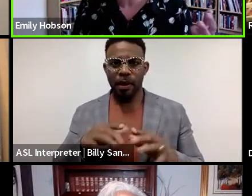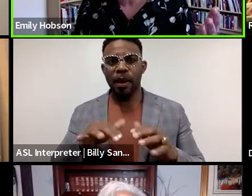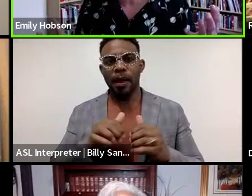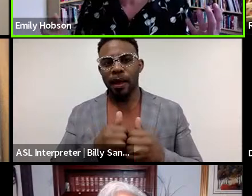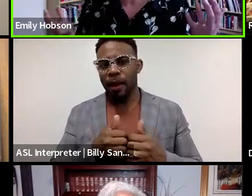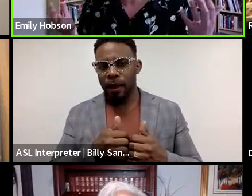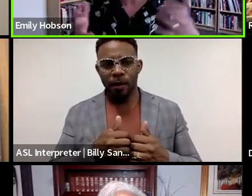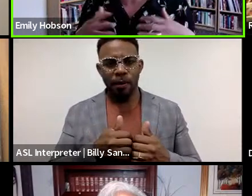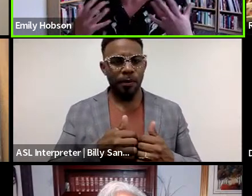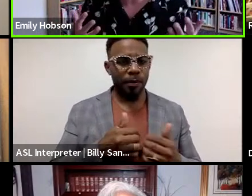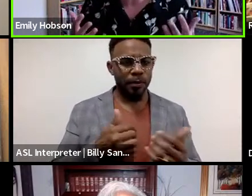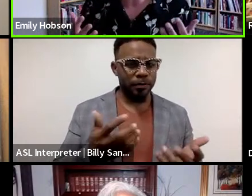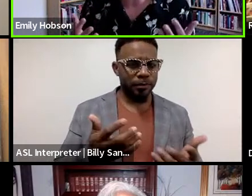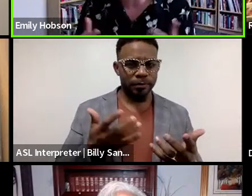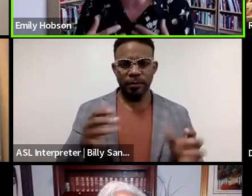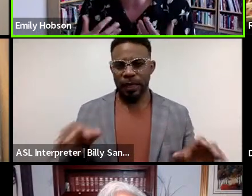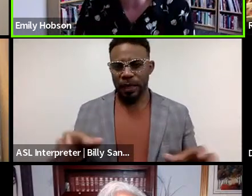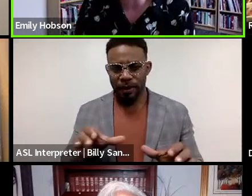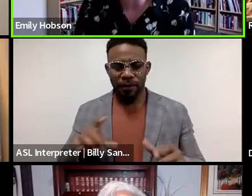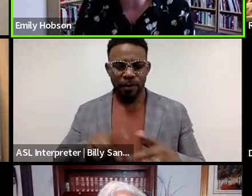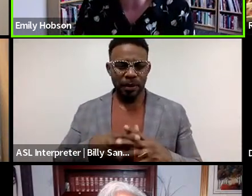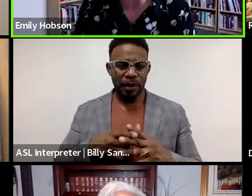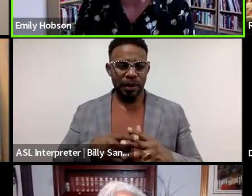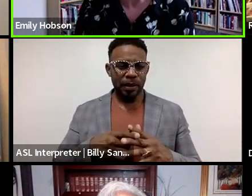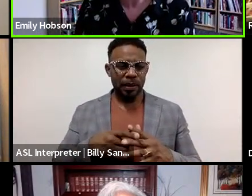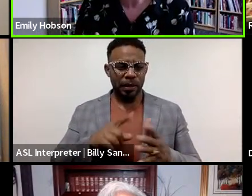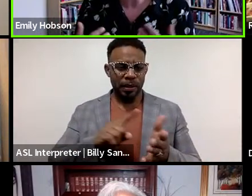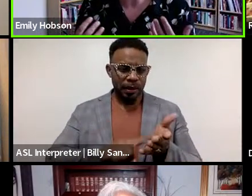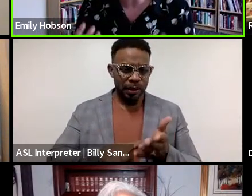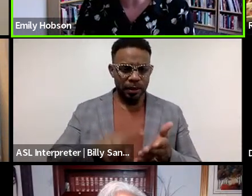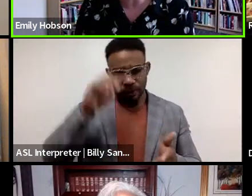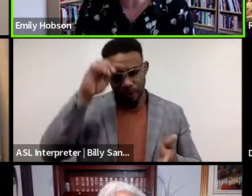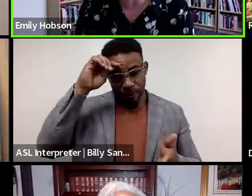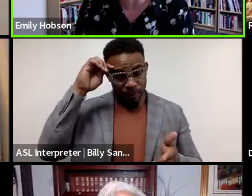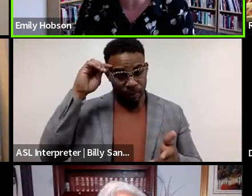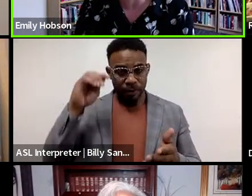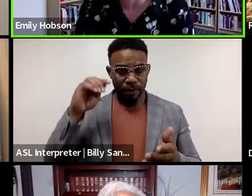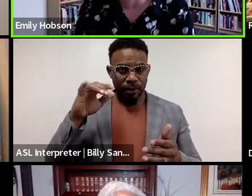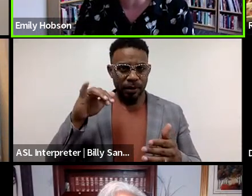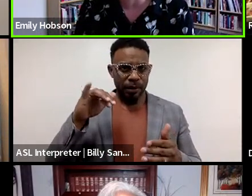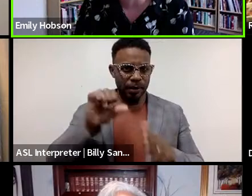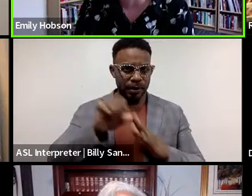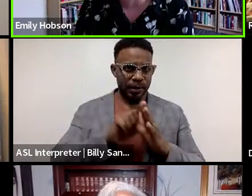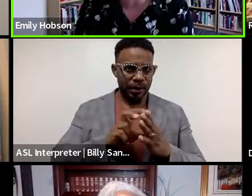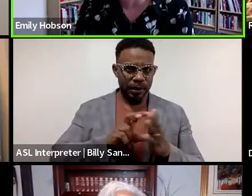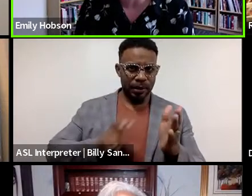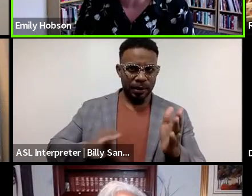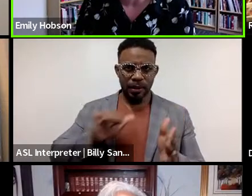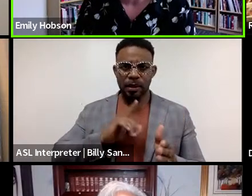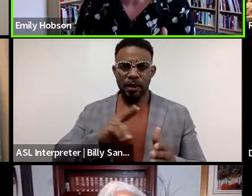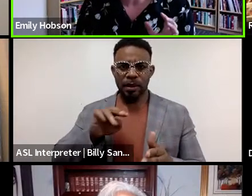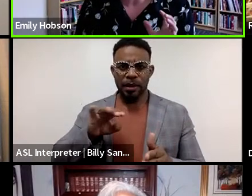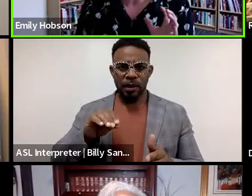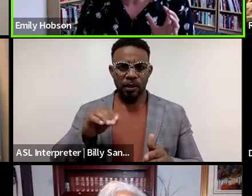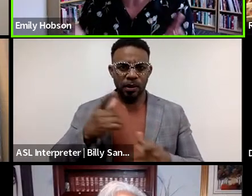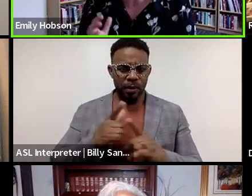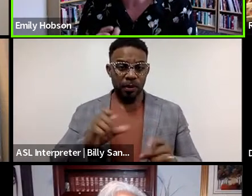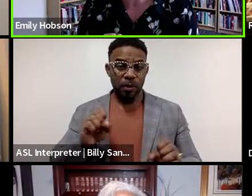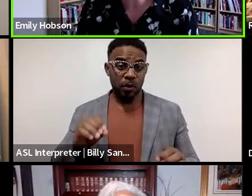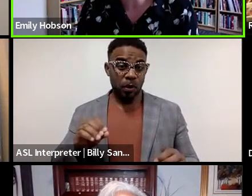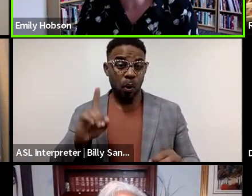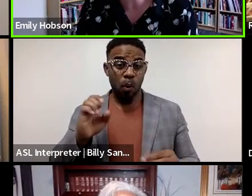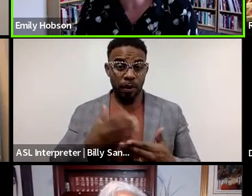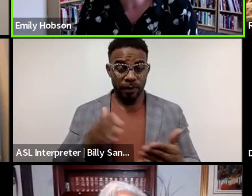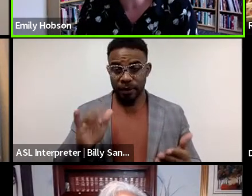how activists began to navigate state disinvestment and neoliberalism, right? So one